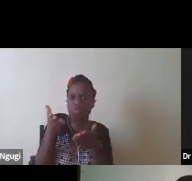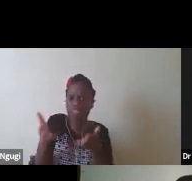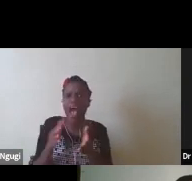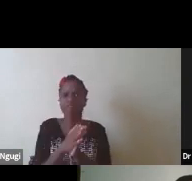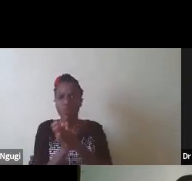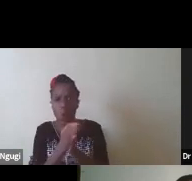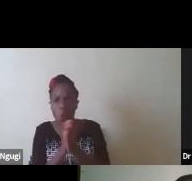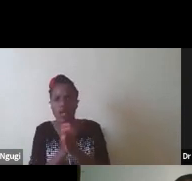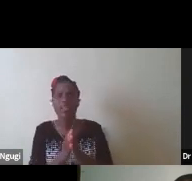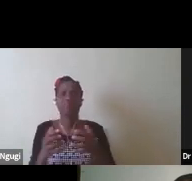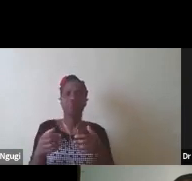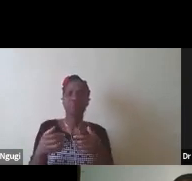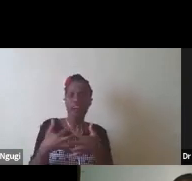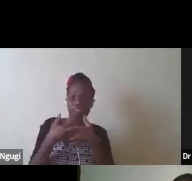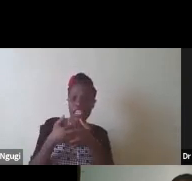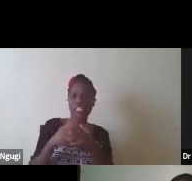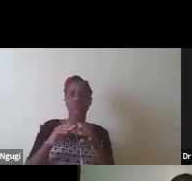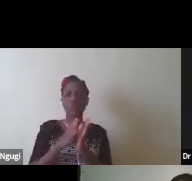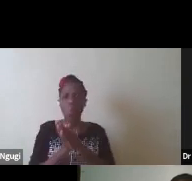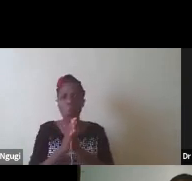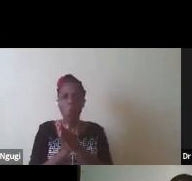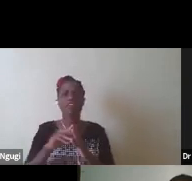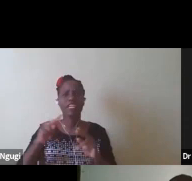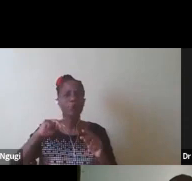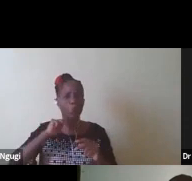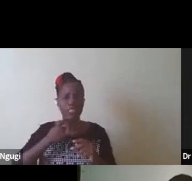very engaging. I encourage people to go in and try it.